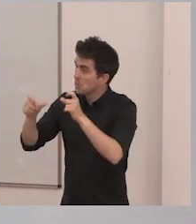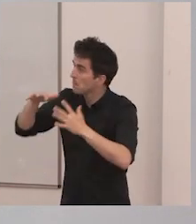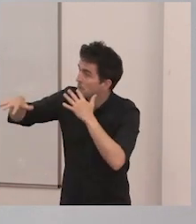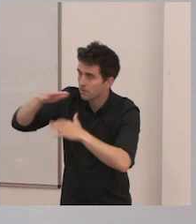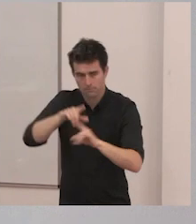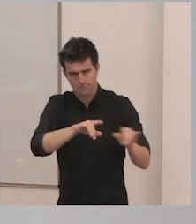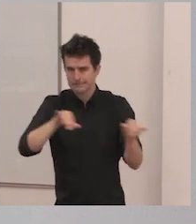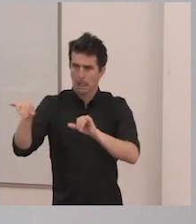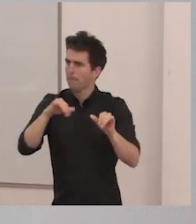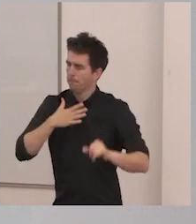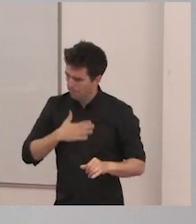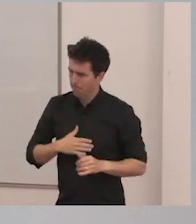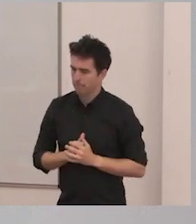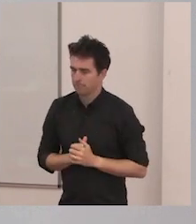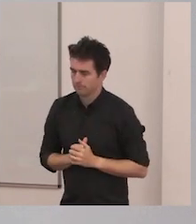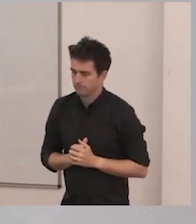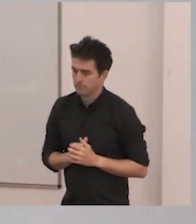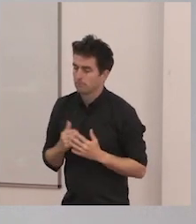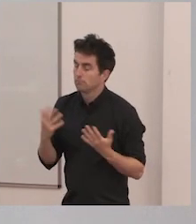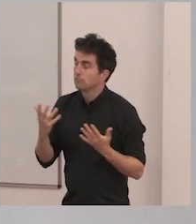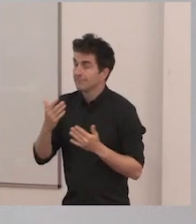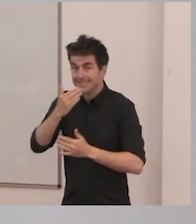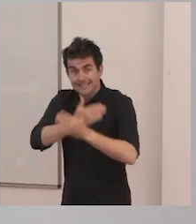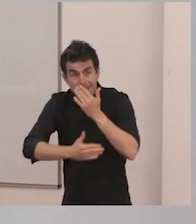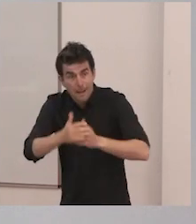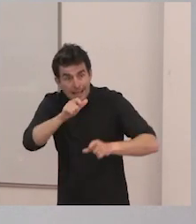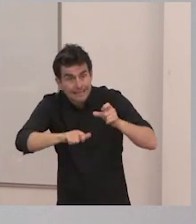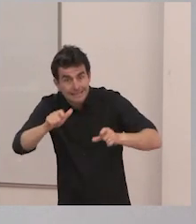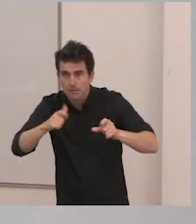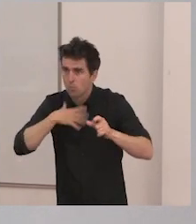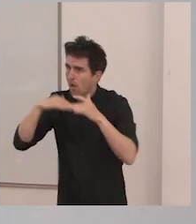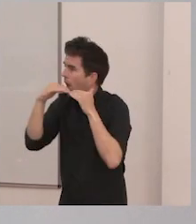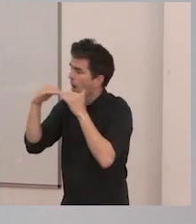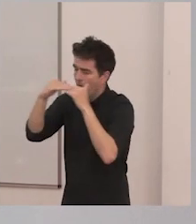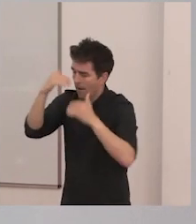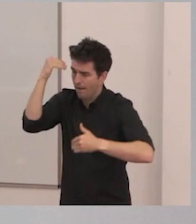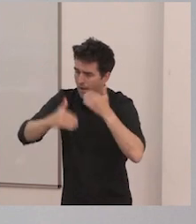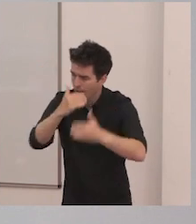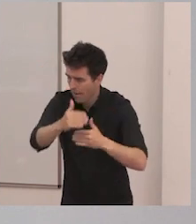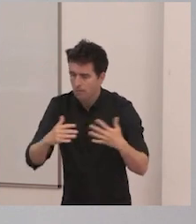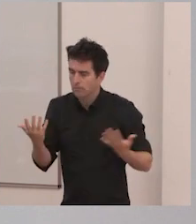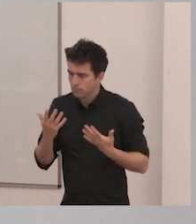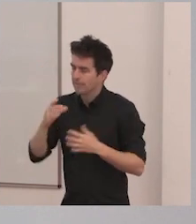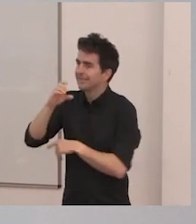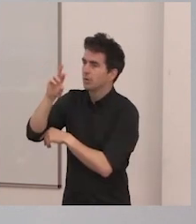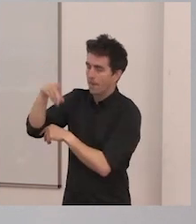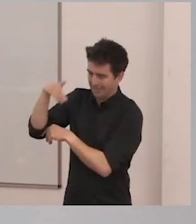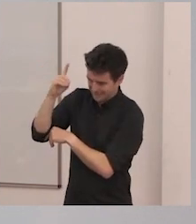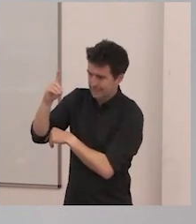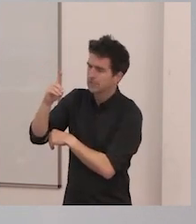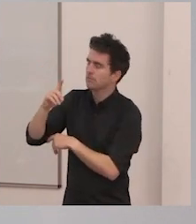The CRPD reaffirms autonomy, bodily integrity, health and privacy and freedom from